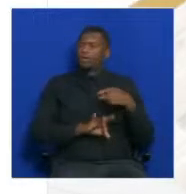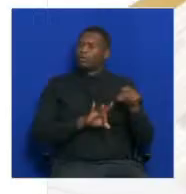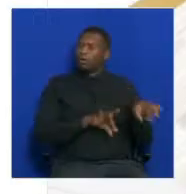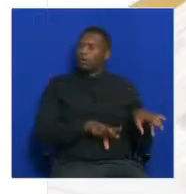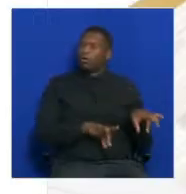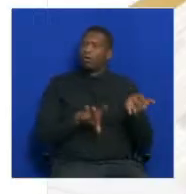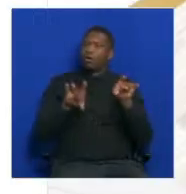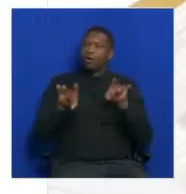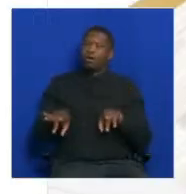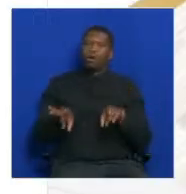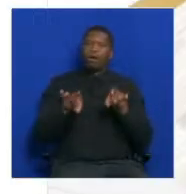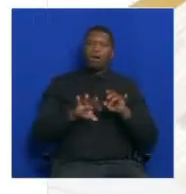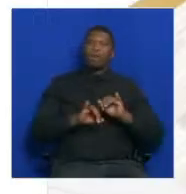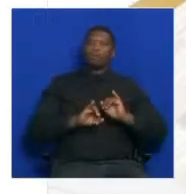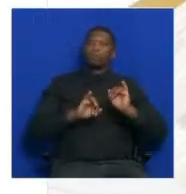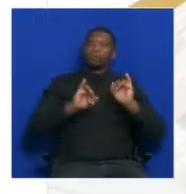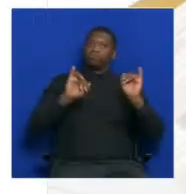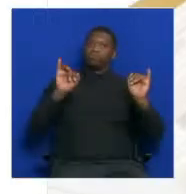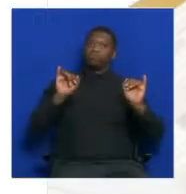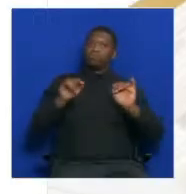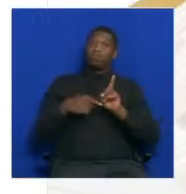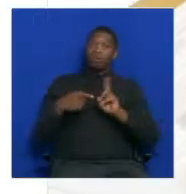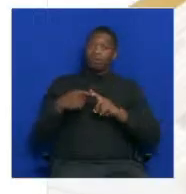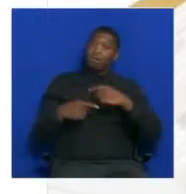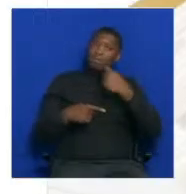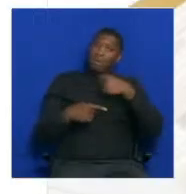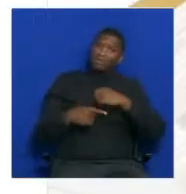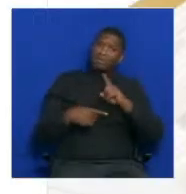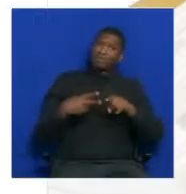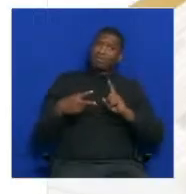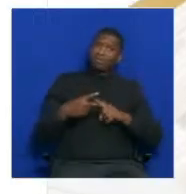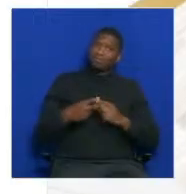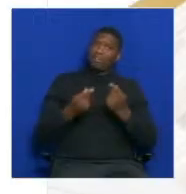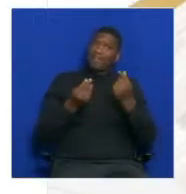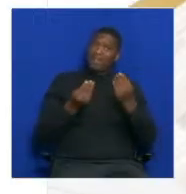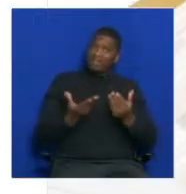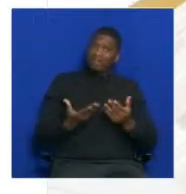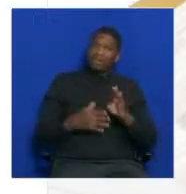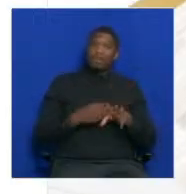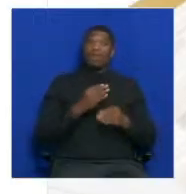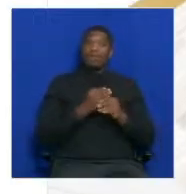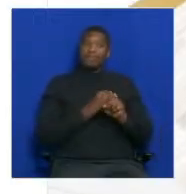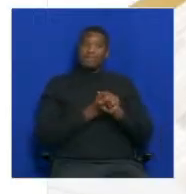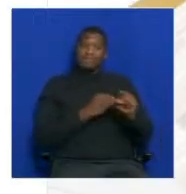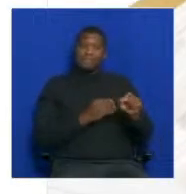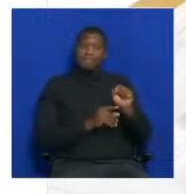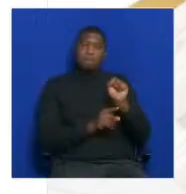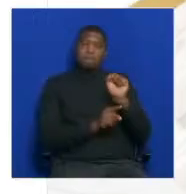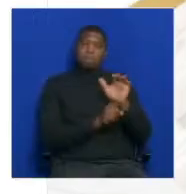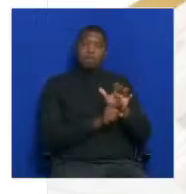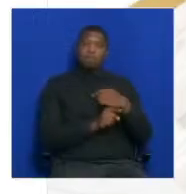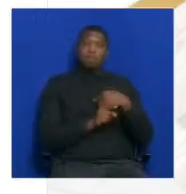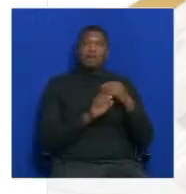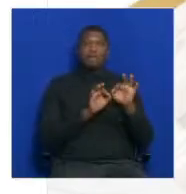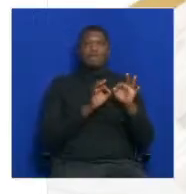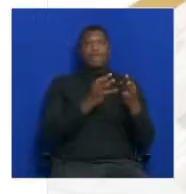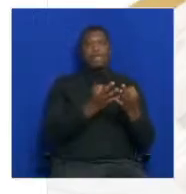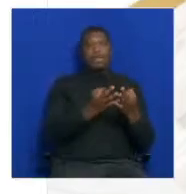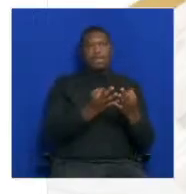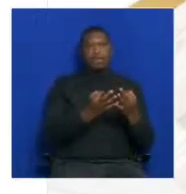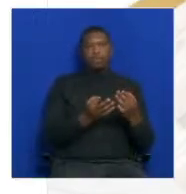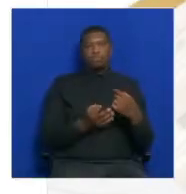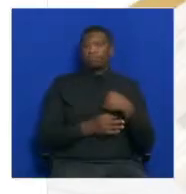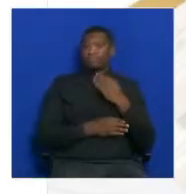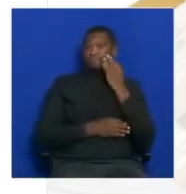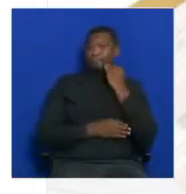personally and financially, and to my family. I'm 61 years old, near the